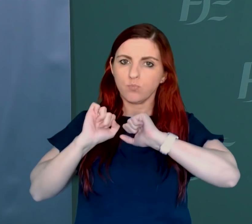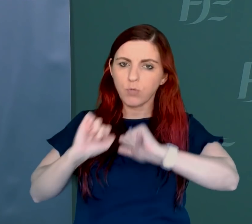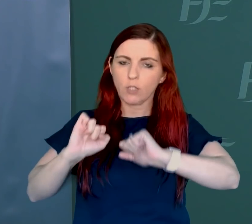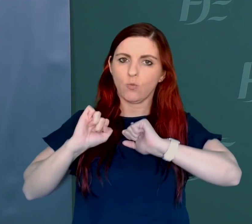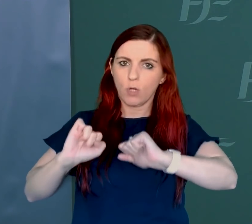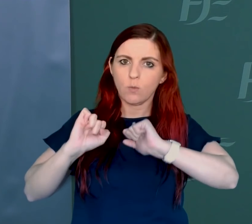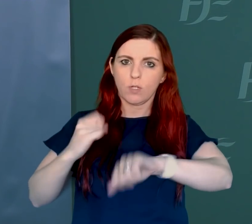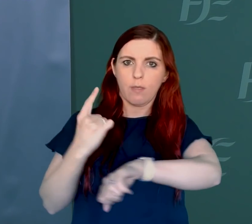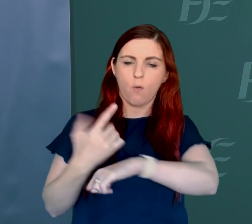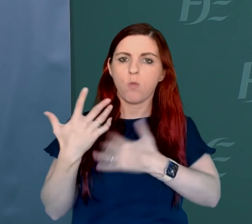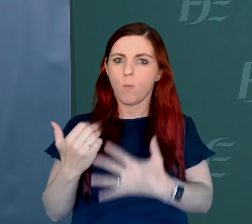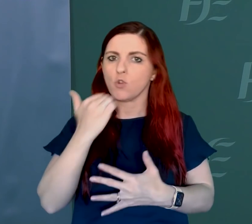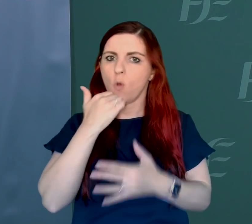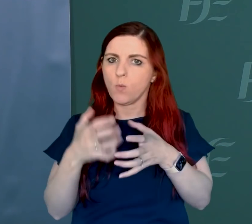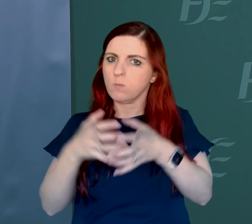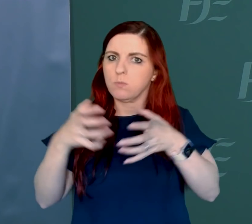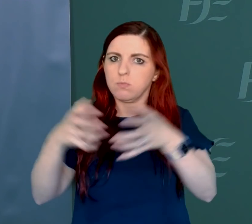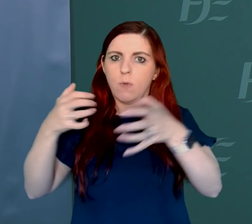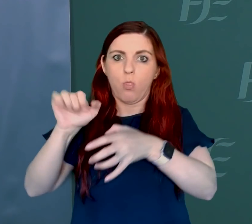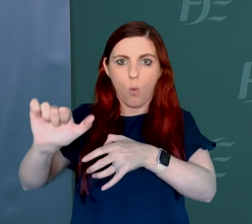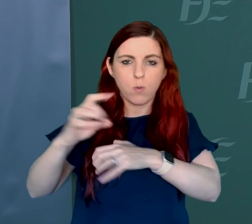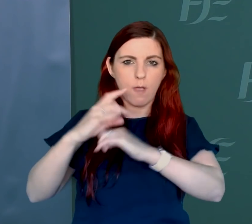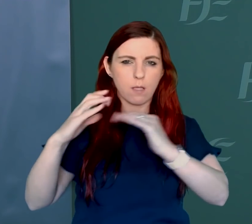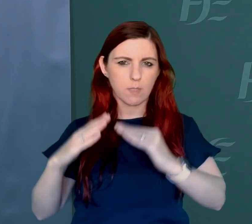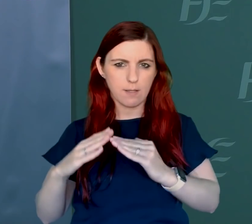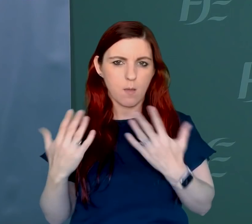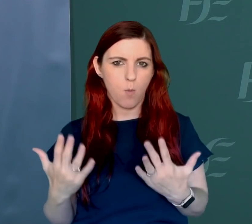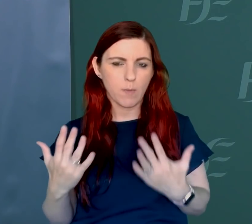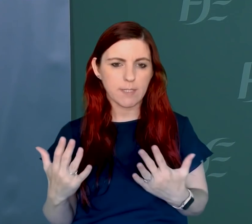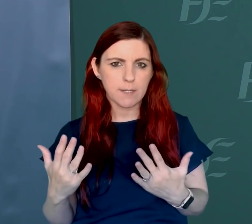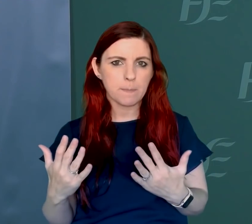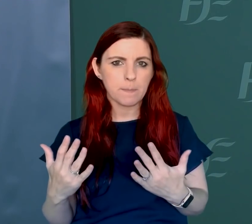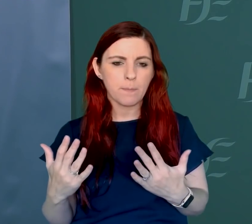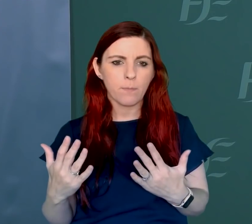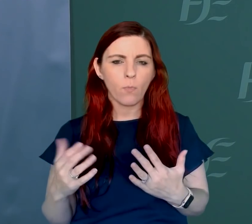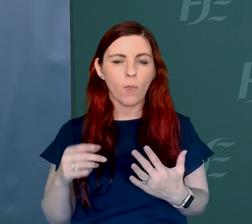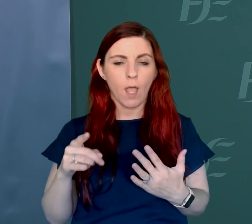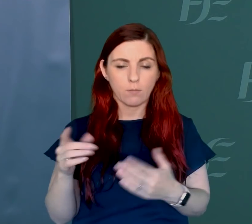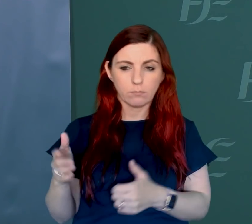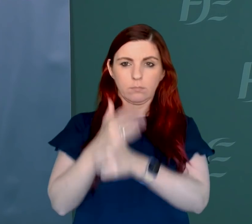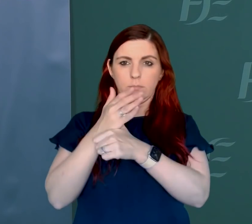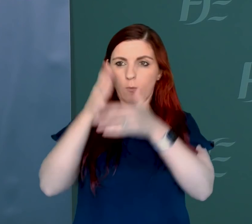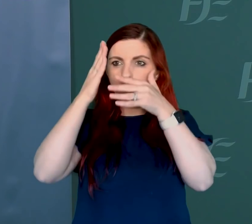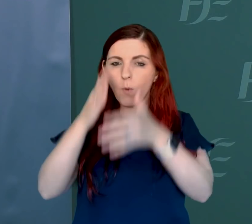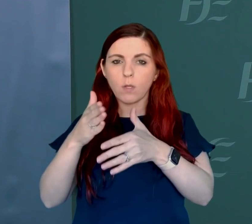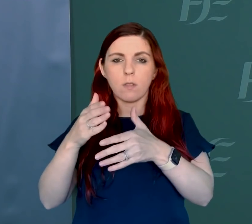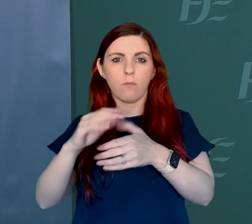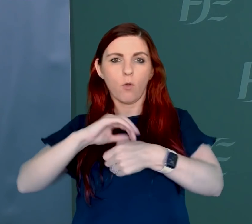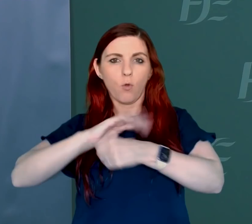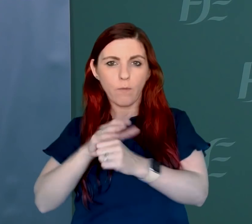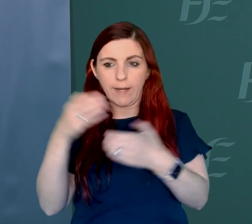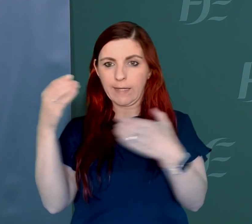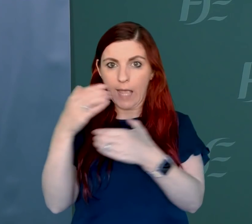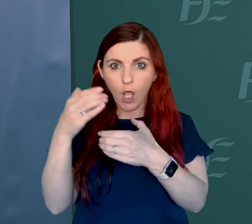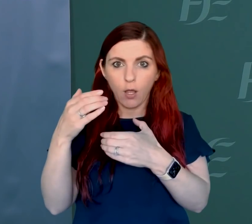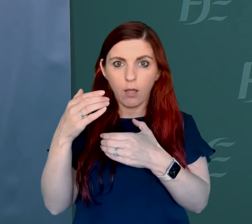strain in the numbers that they are dealing with. And a primary focus of COVID care and